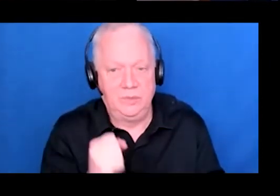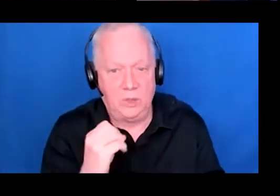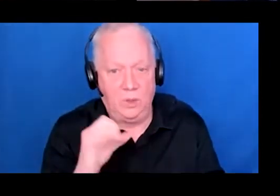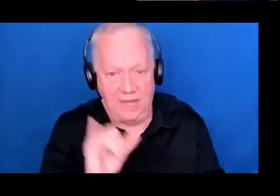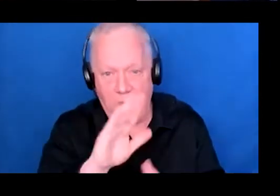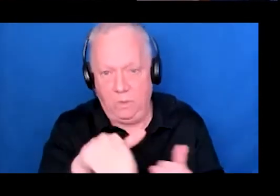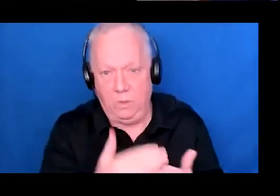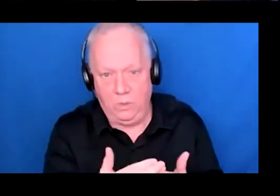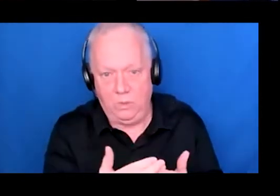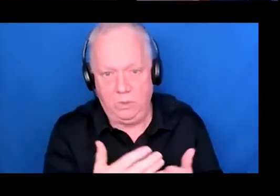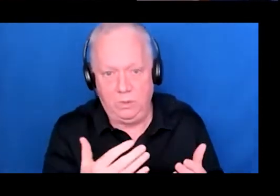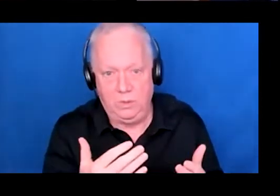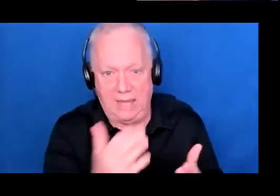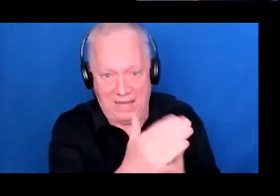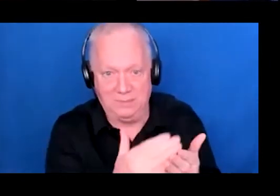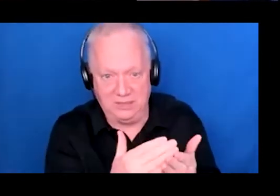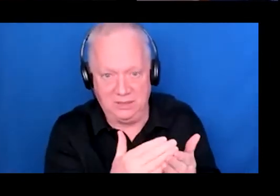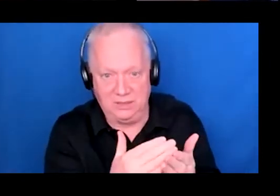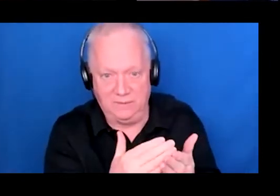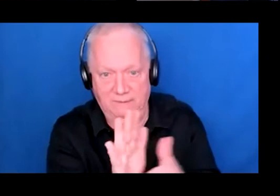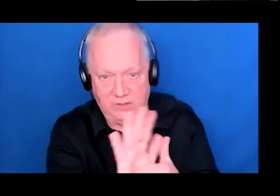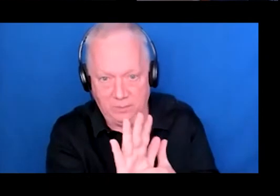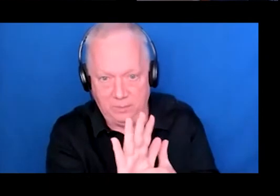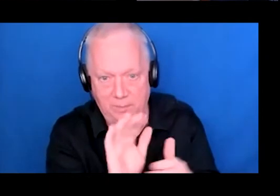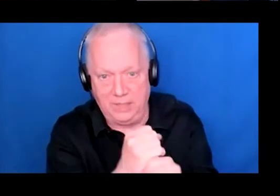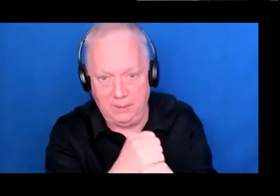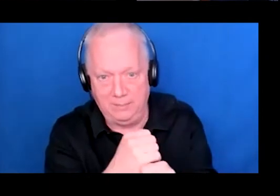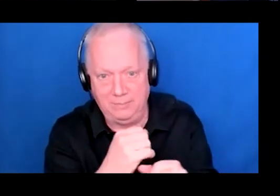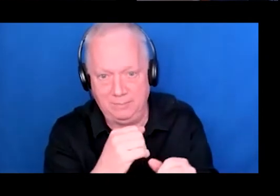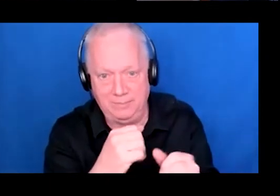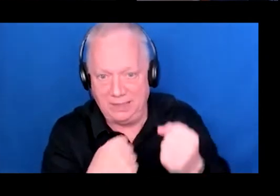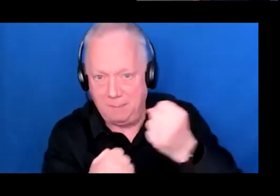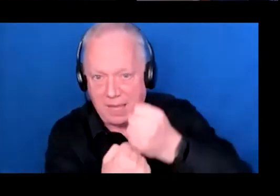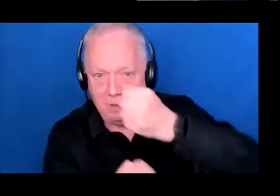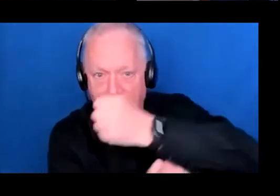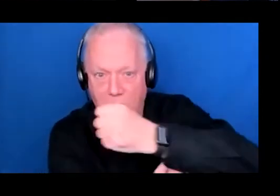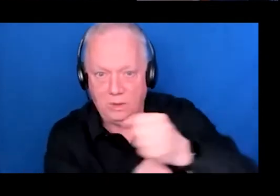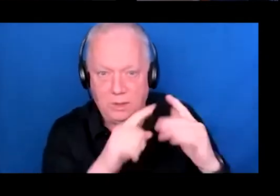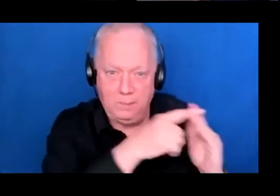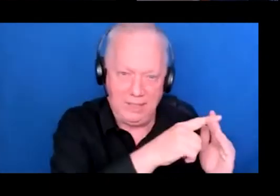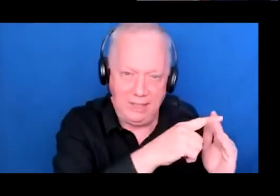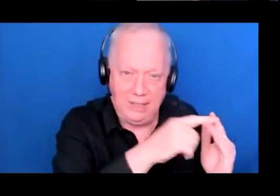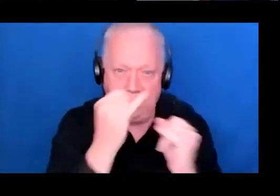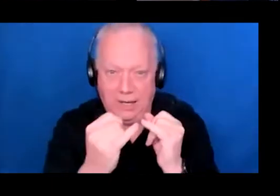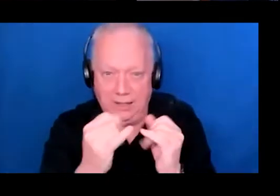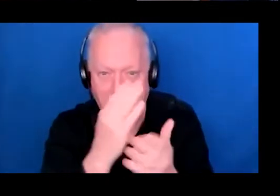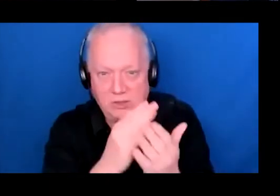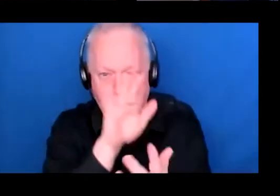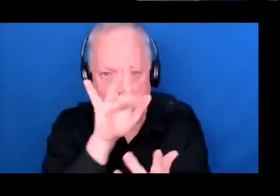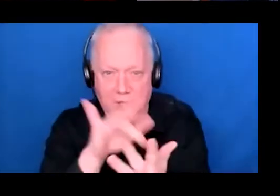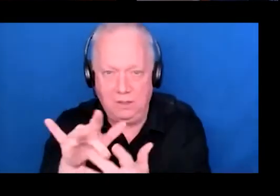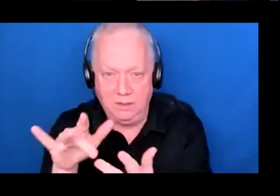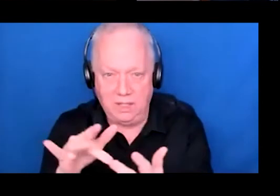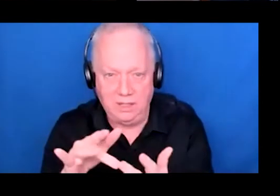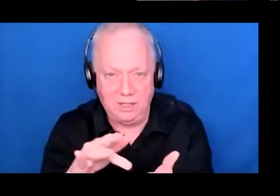that whole aspect of the film became like the backbone in a way, sort of like the beginning and the end and then parts in the middle, sort of a